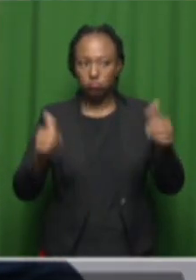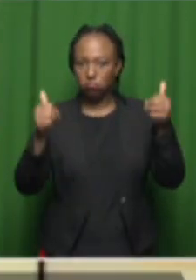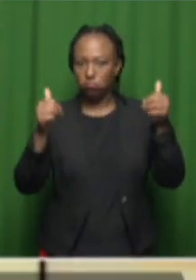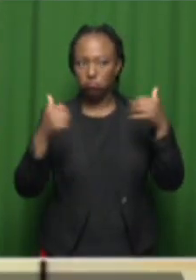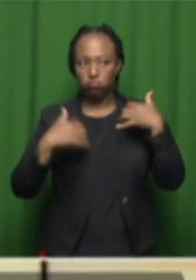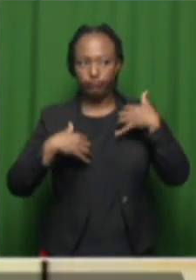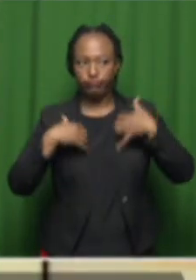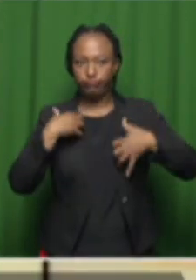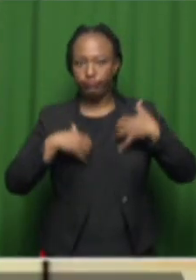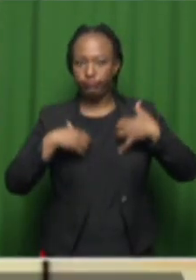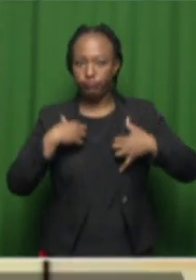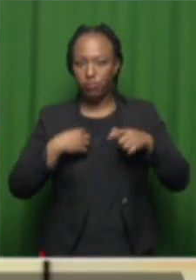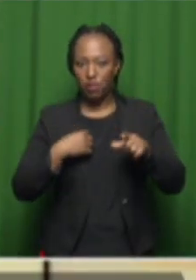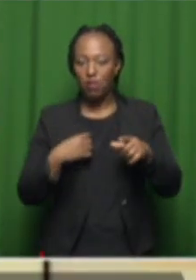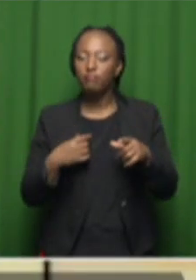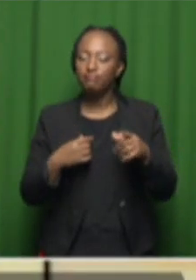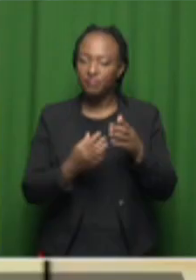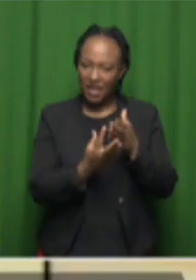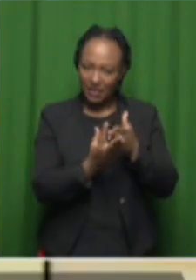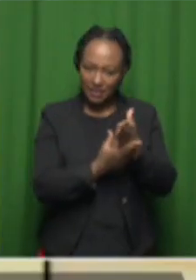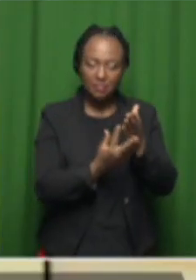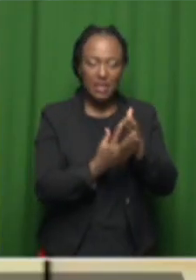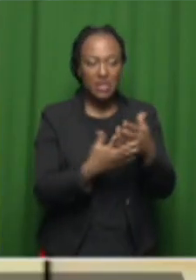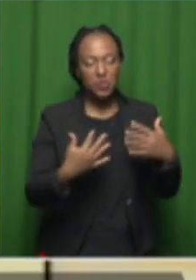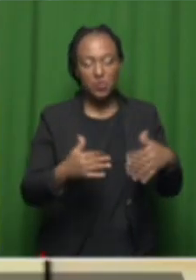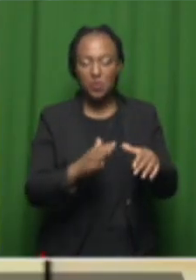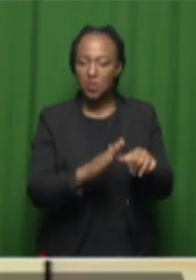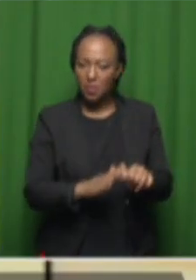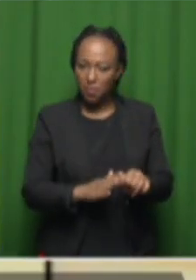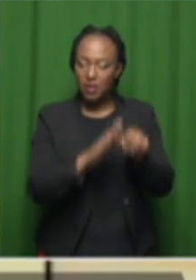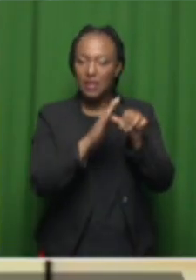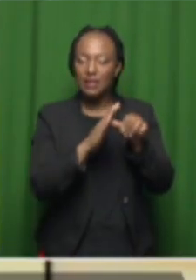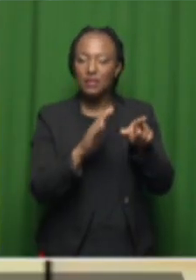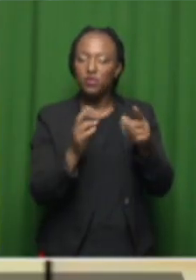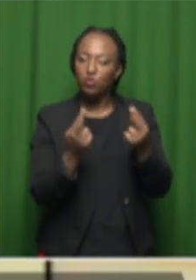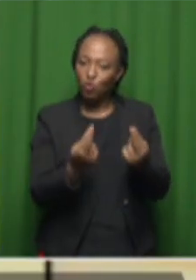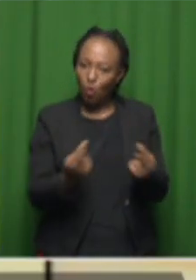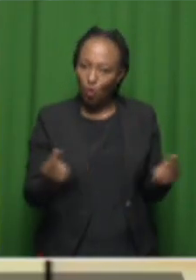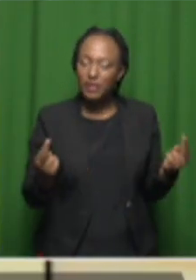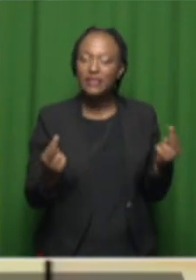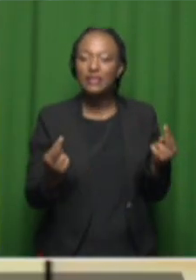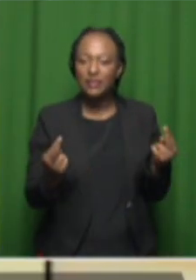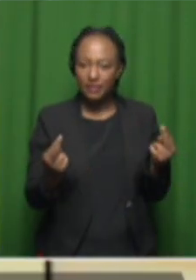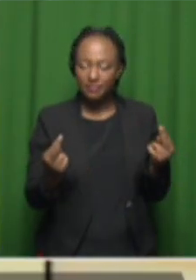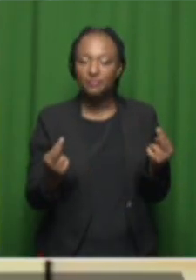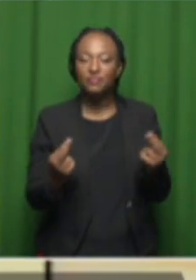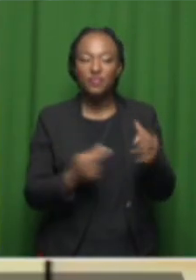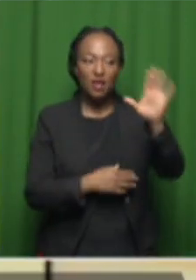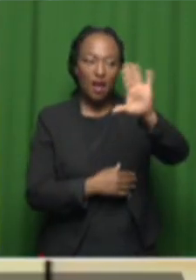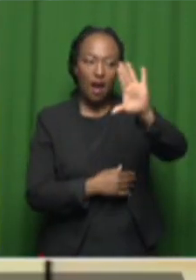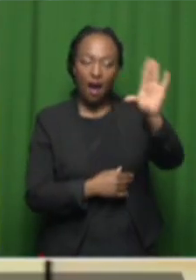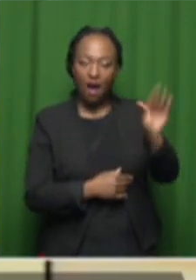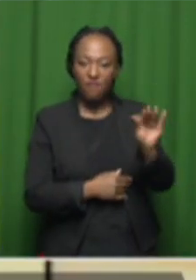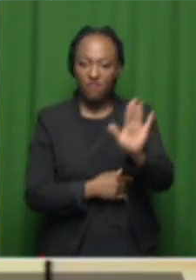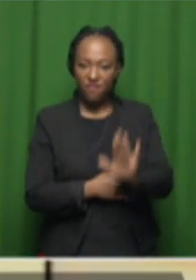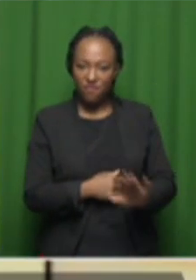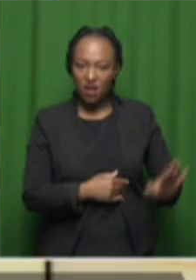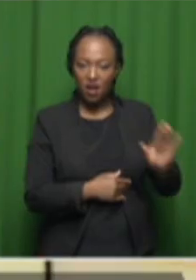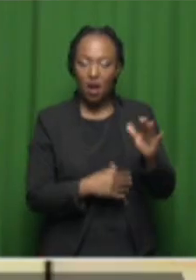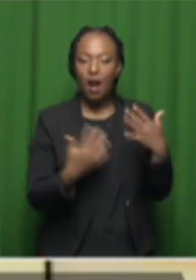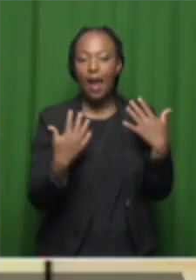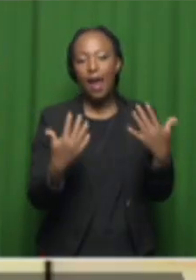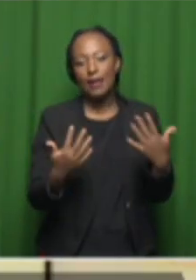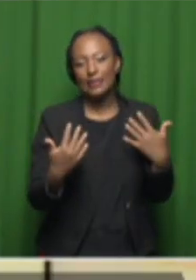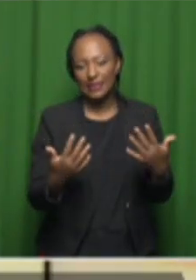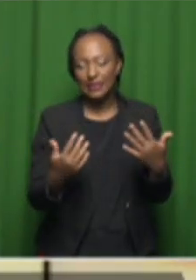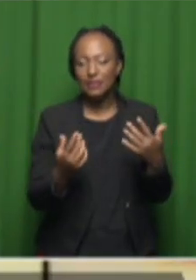lush accessibility brand. Is important. Yeah. Support resources as well. So if you're going to look at Africa, Handmade Africa, the support that they've